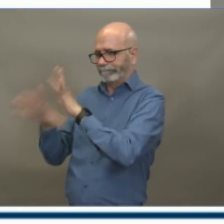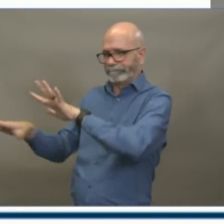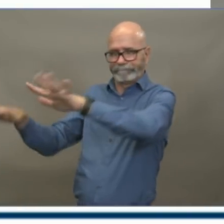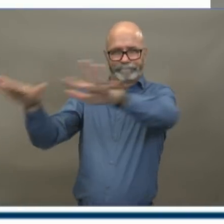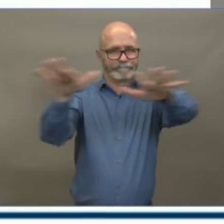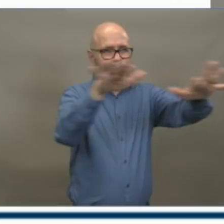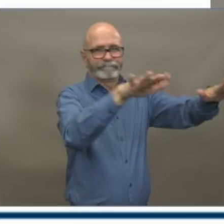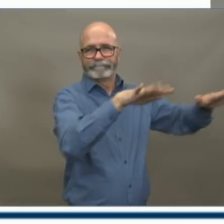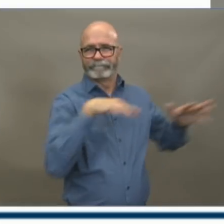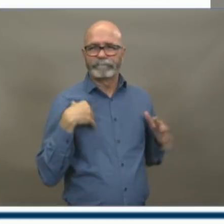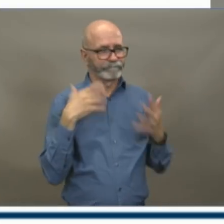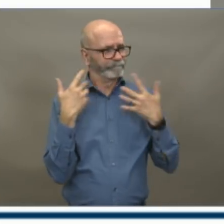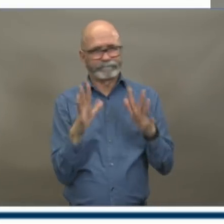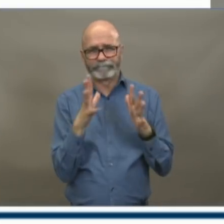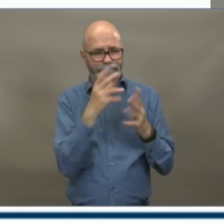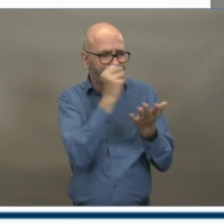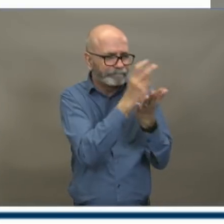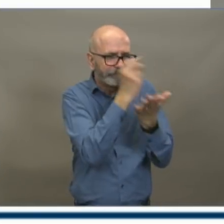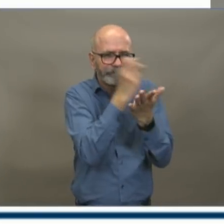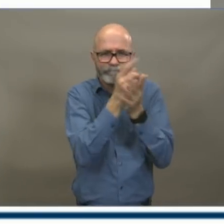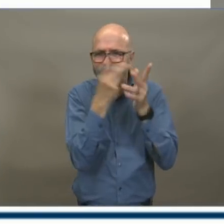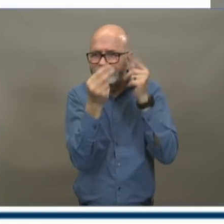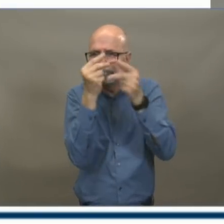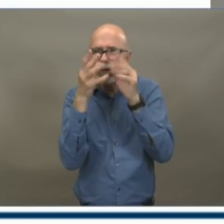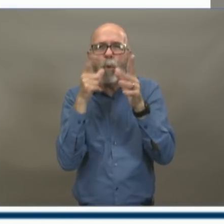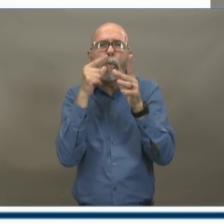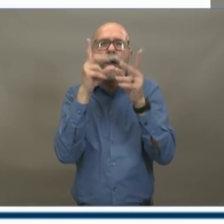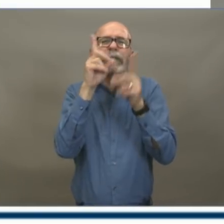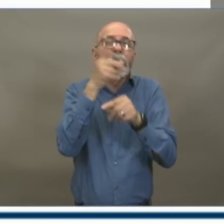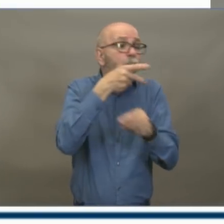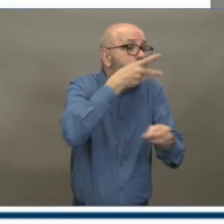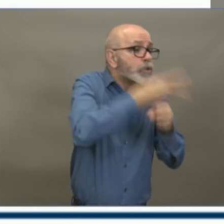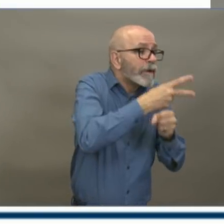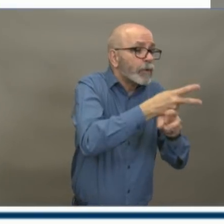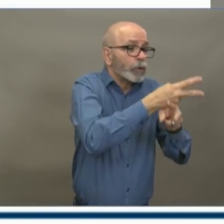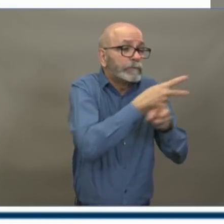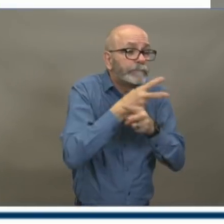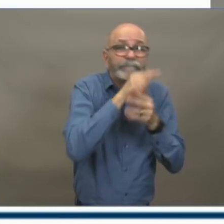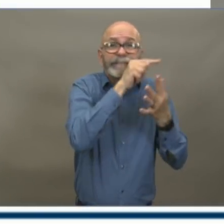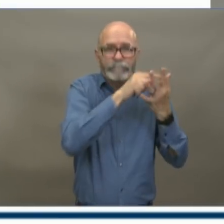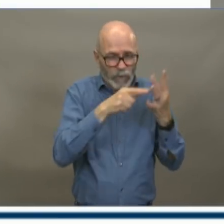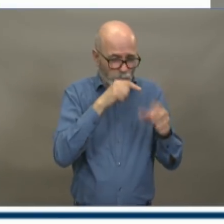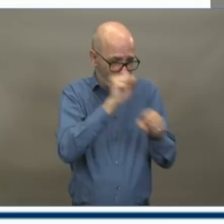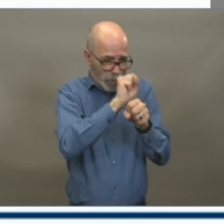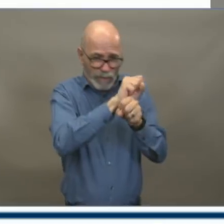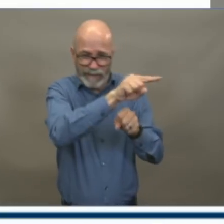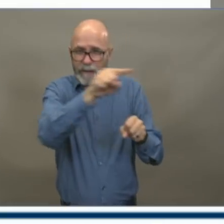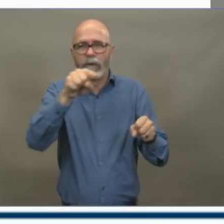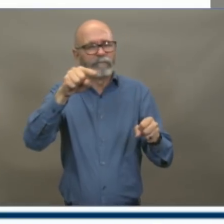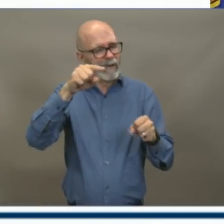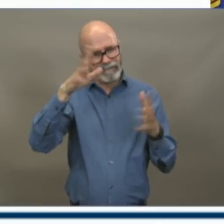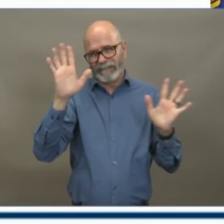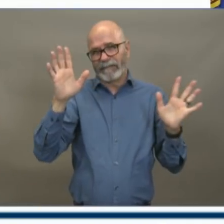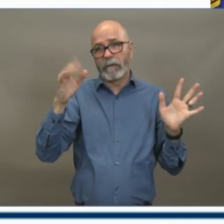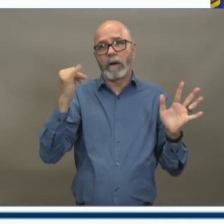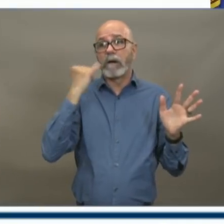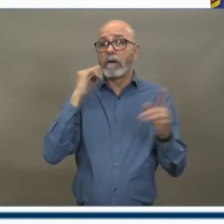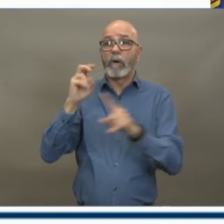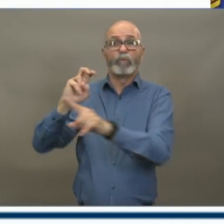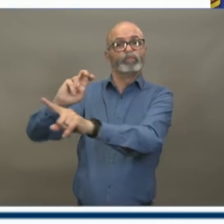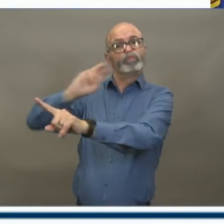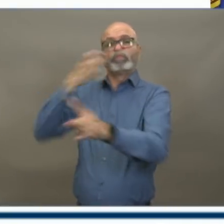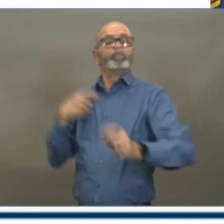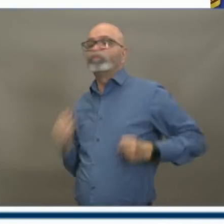selected and approved as a designated caregiver. So there's very little room for slippage in our program at this point in time. Go ahead, Carolyn,